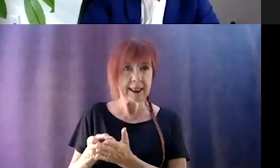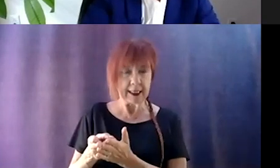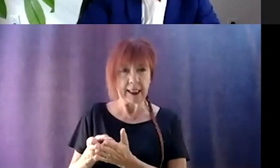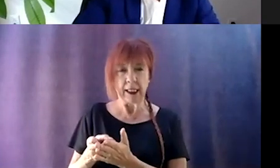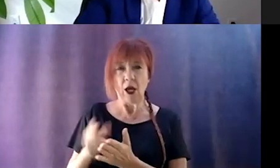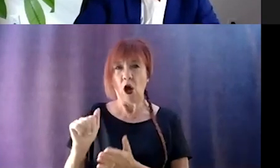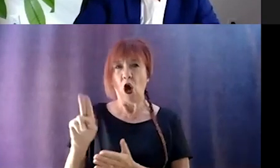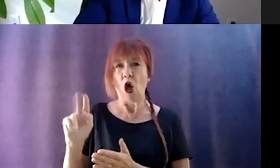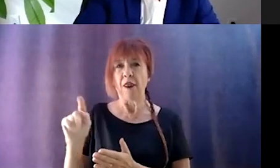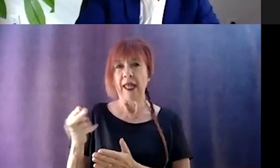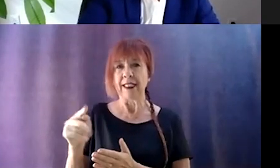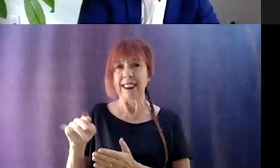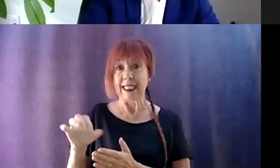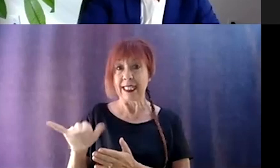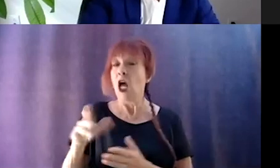your voice.